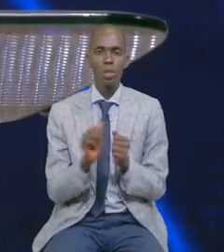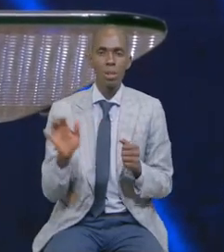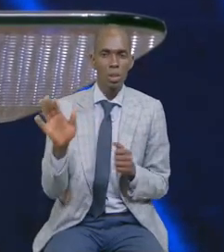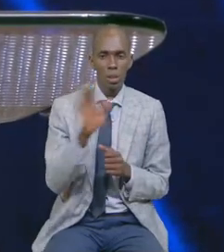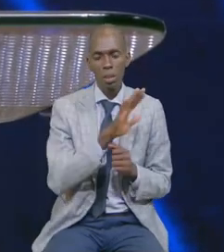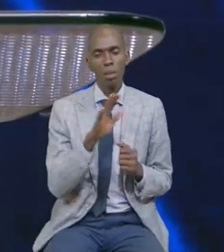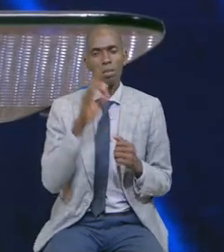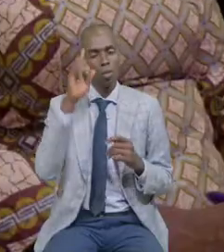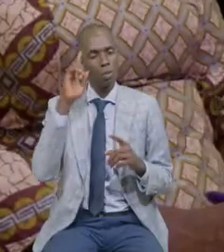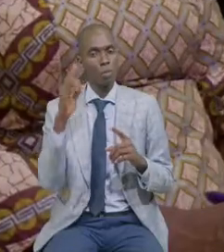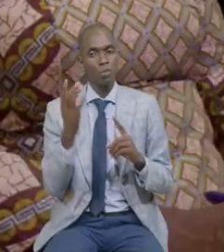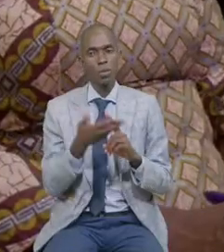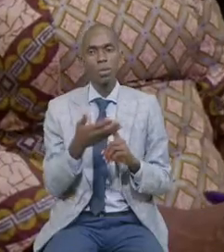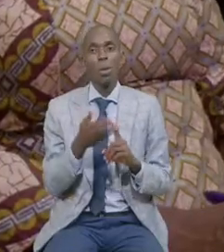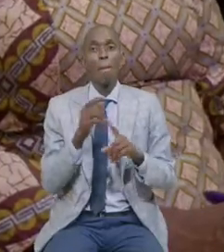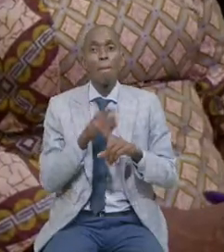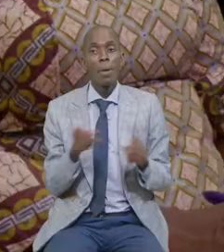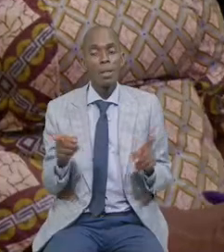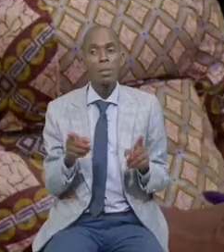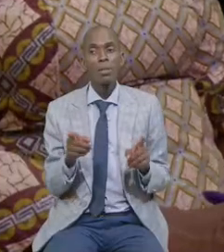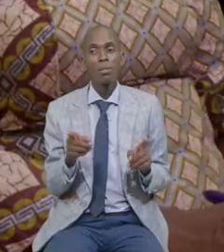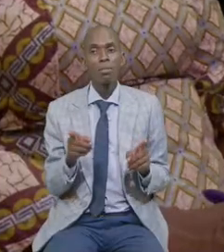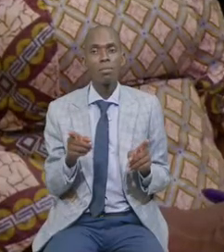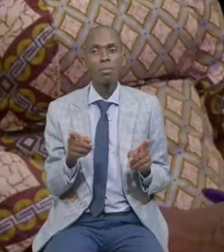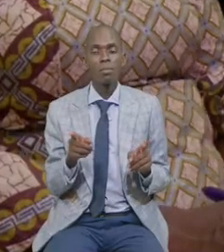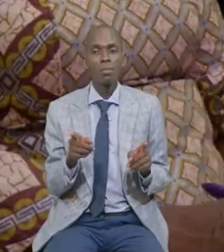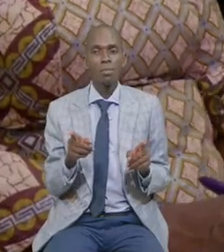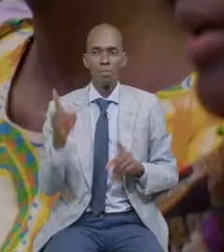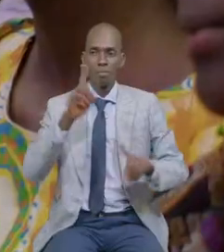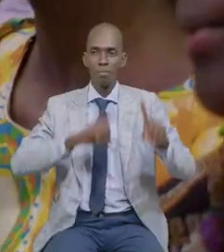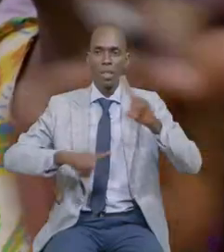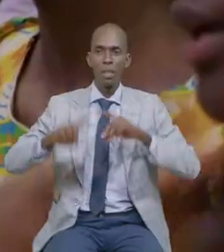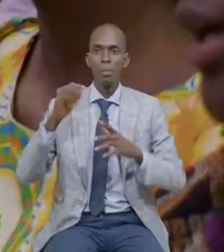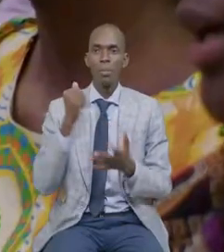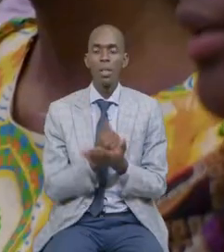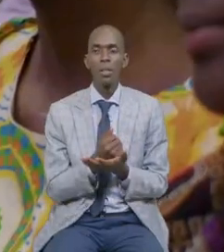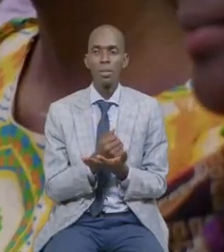can do nothing. I want to hear a good amen. Amen.